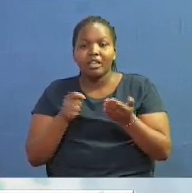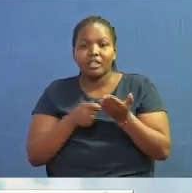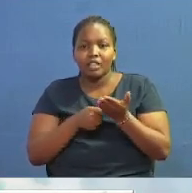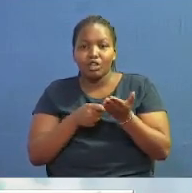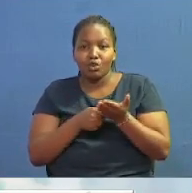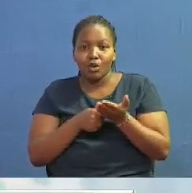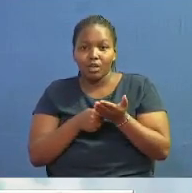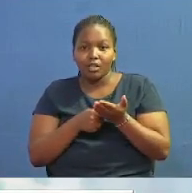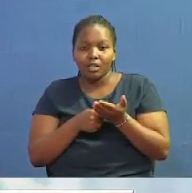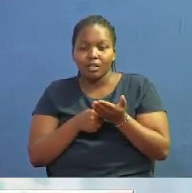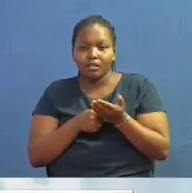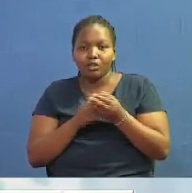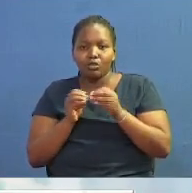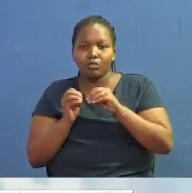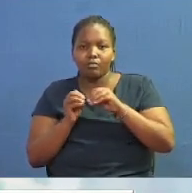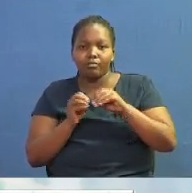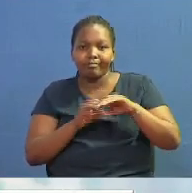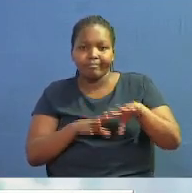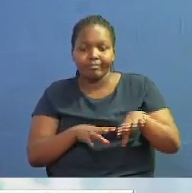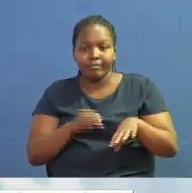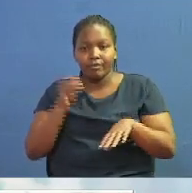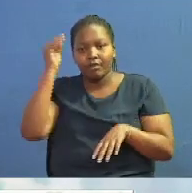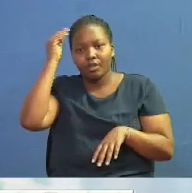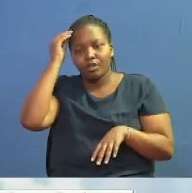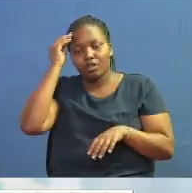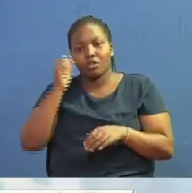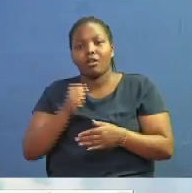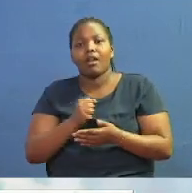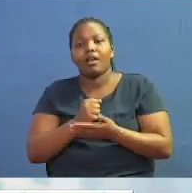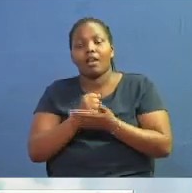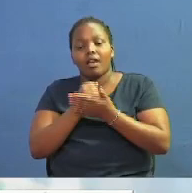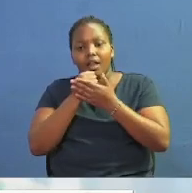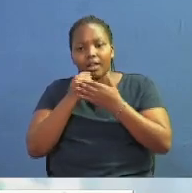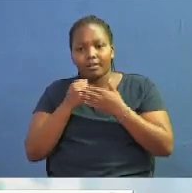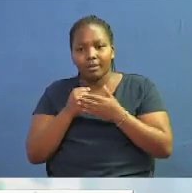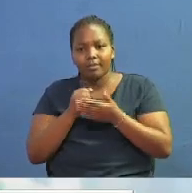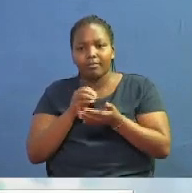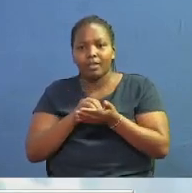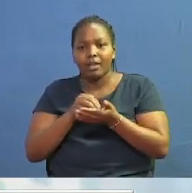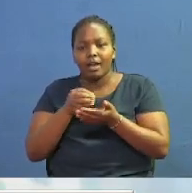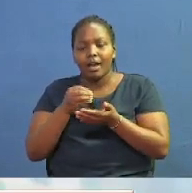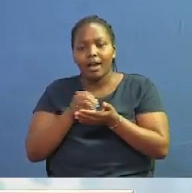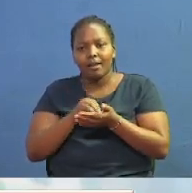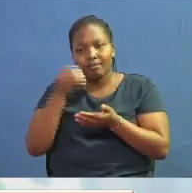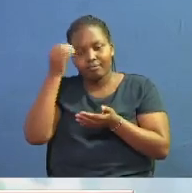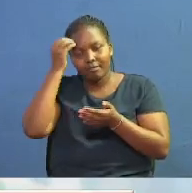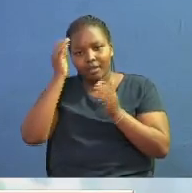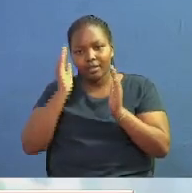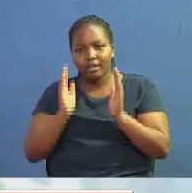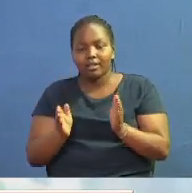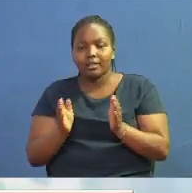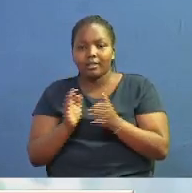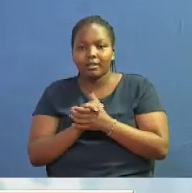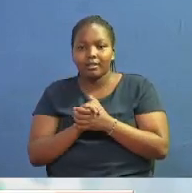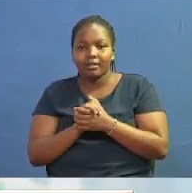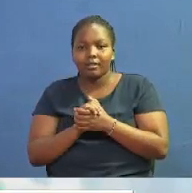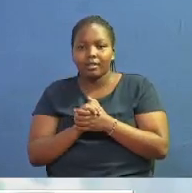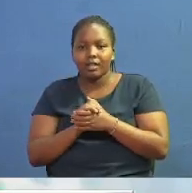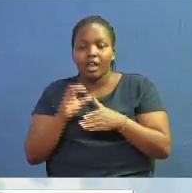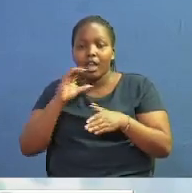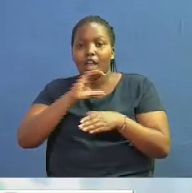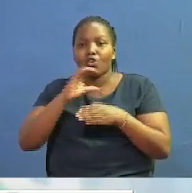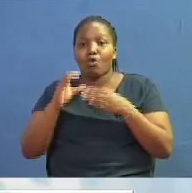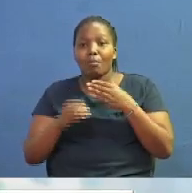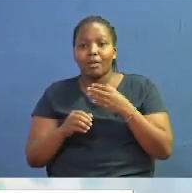education or to disseminate education, helps our learners to catch up with learners without disabilities and complete